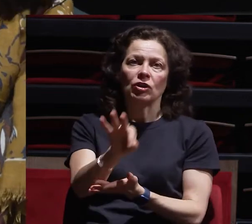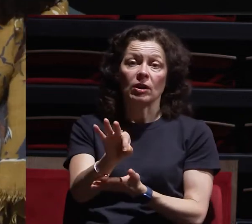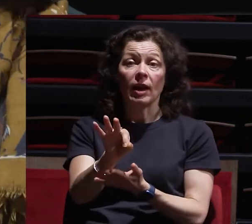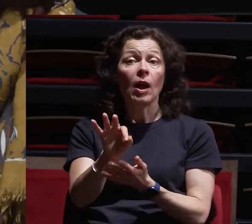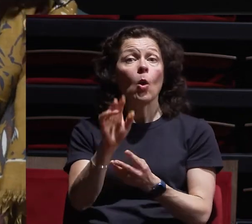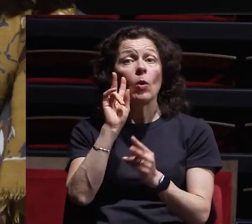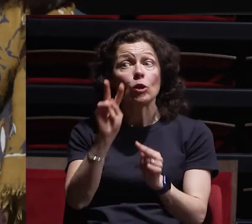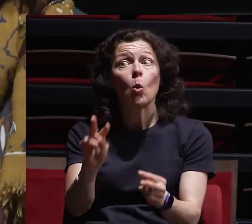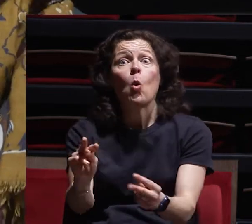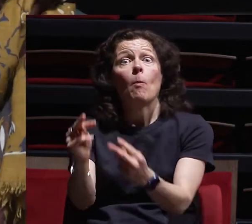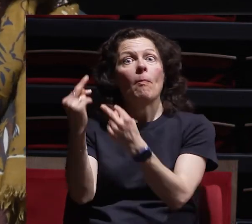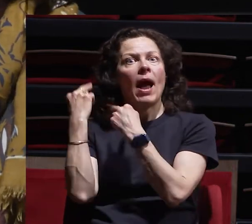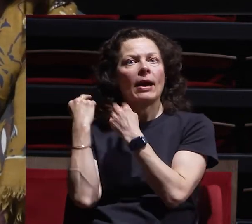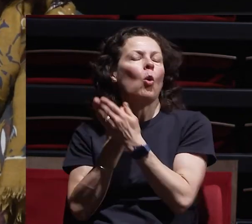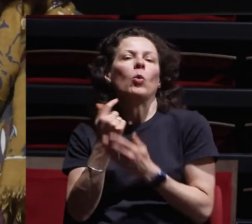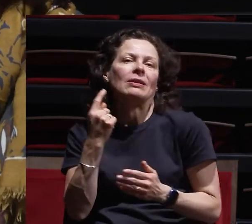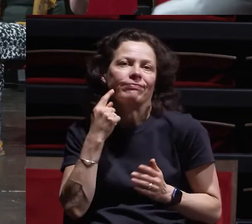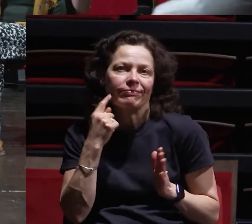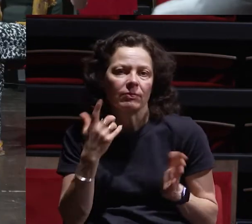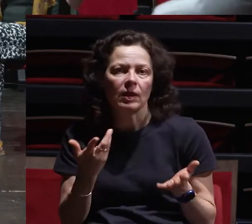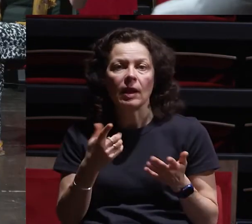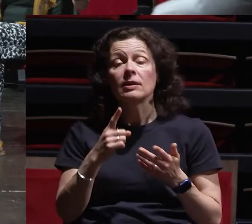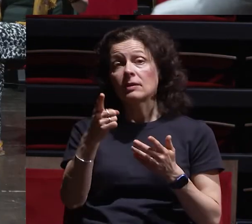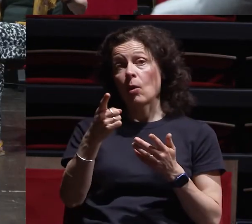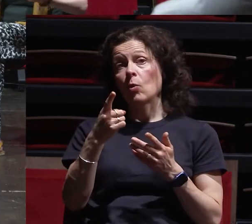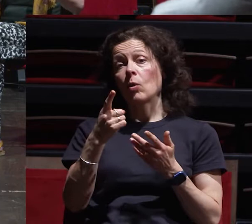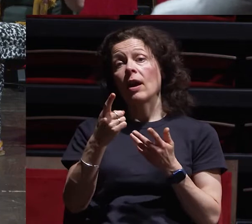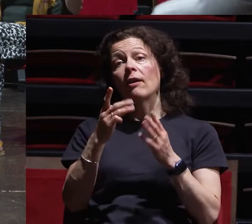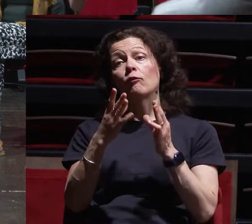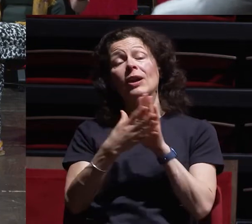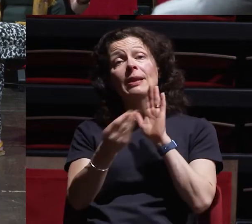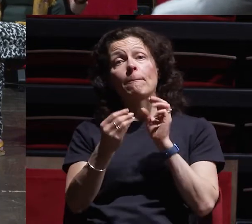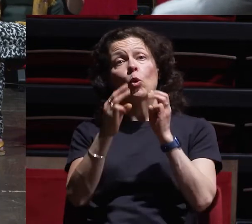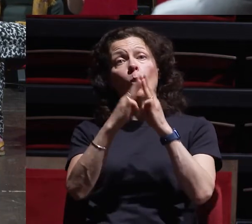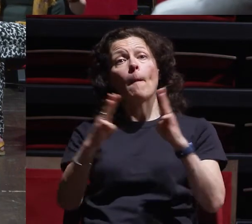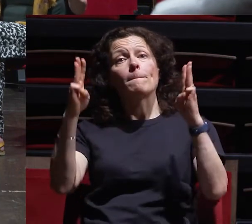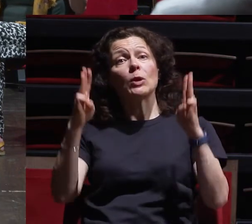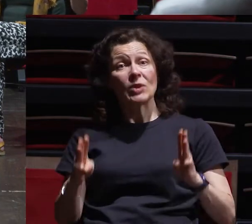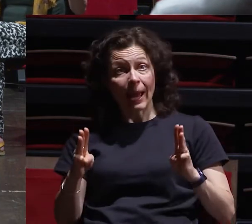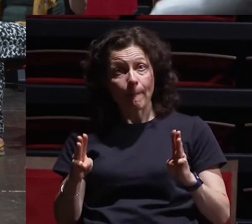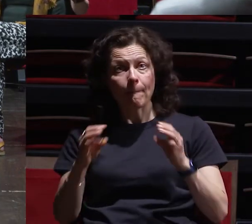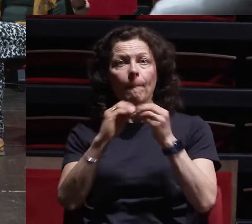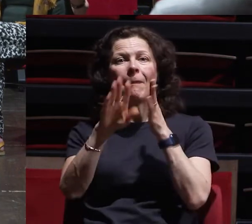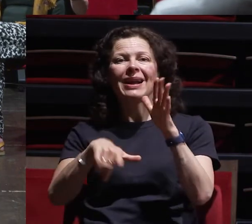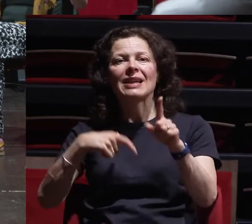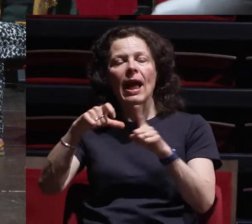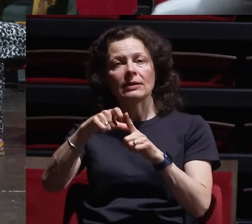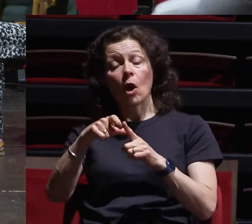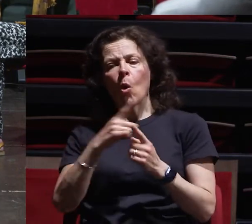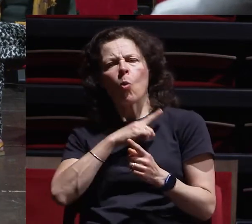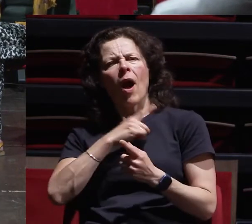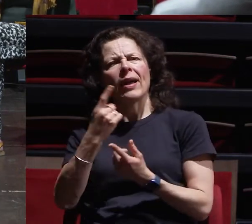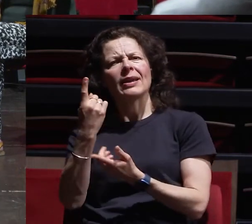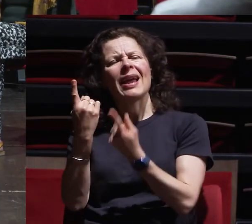hard. Retrospectively, it's always easy. So, as I said, for museum, why are artefacts important when people are dying? A